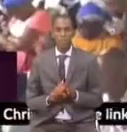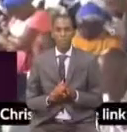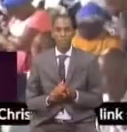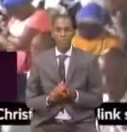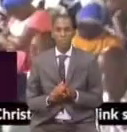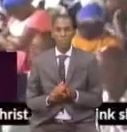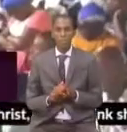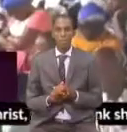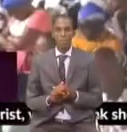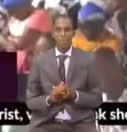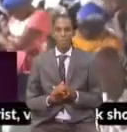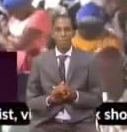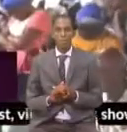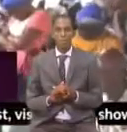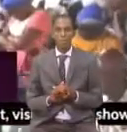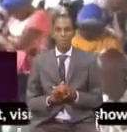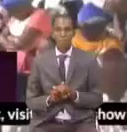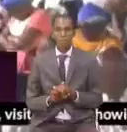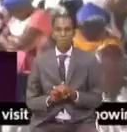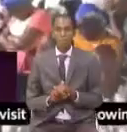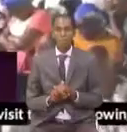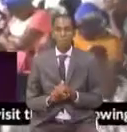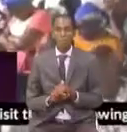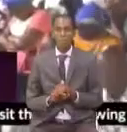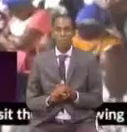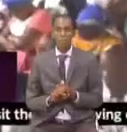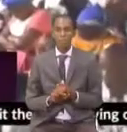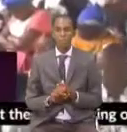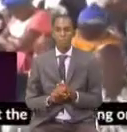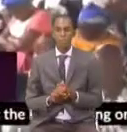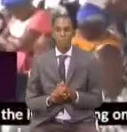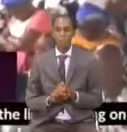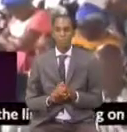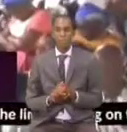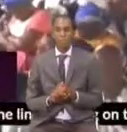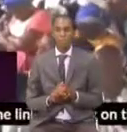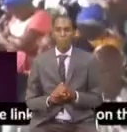What of on the right hand side, if you are finished, wave your hand. Counselors.